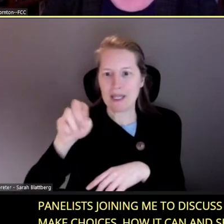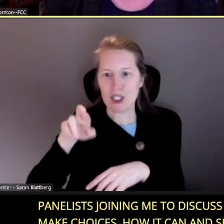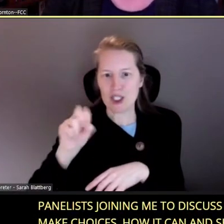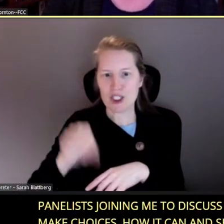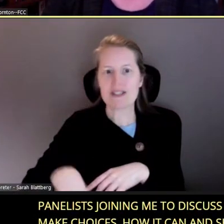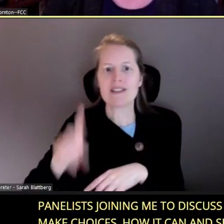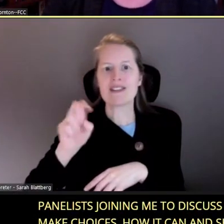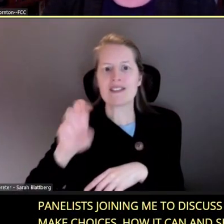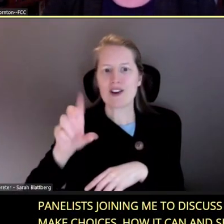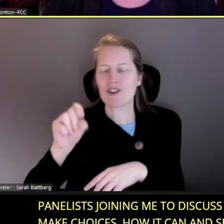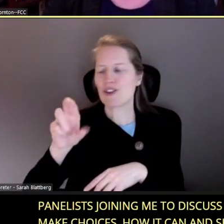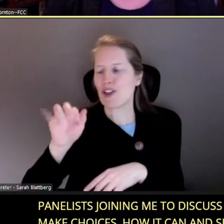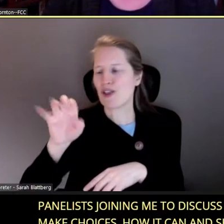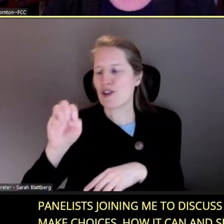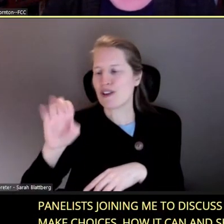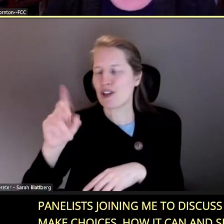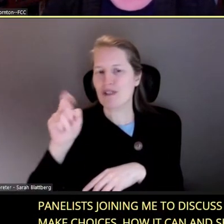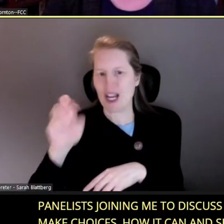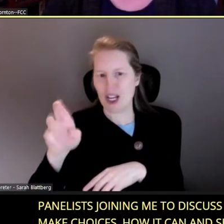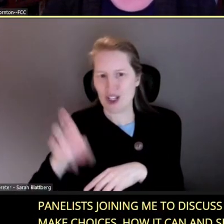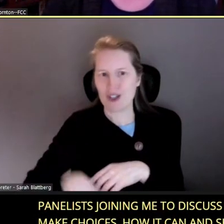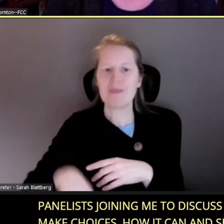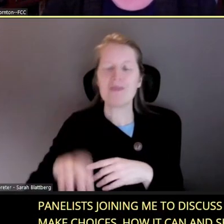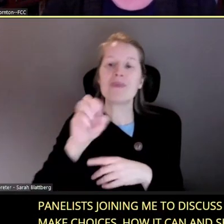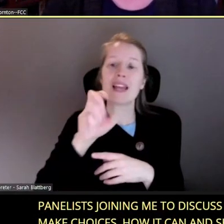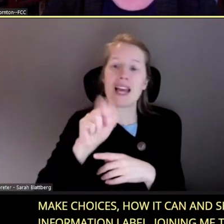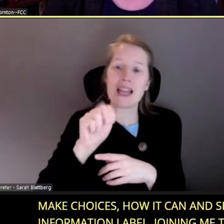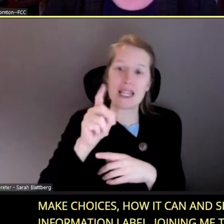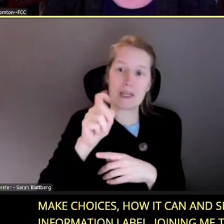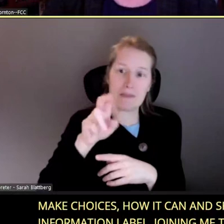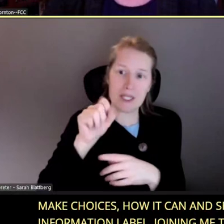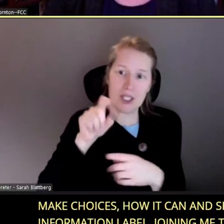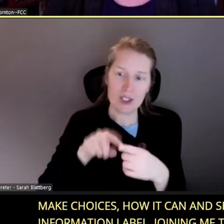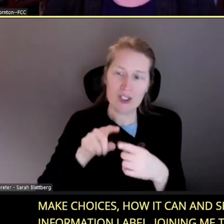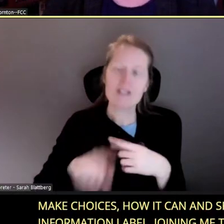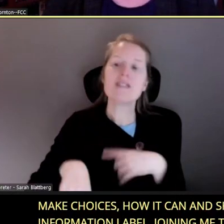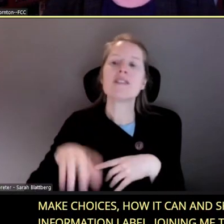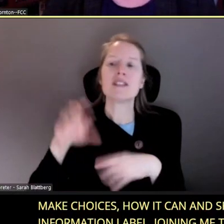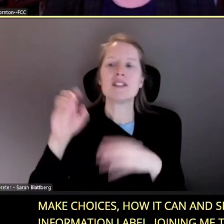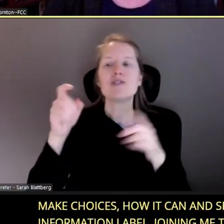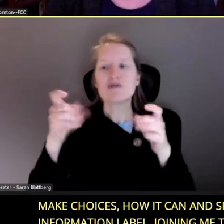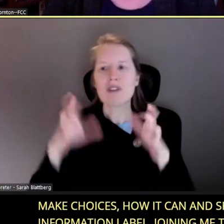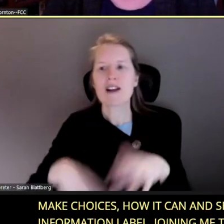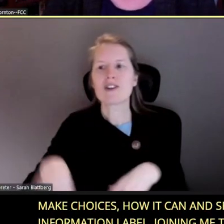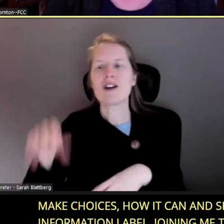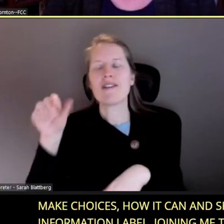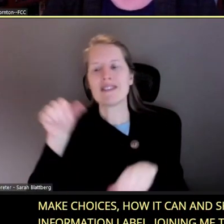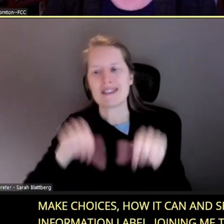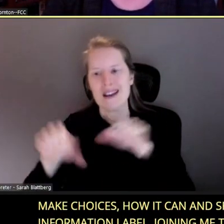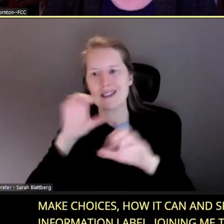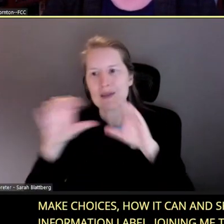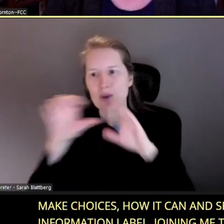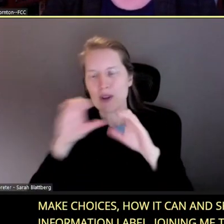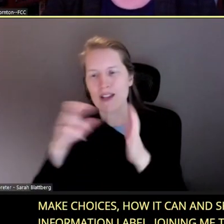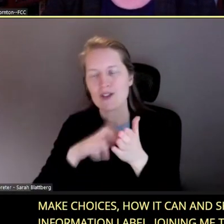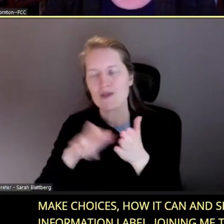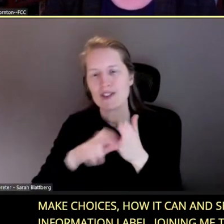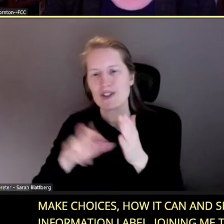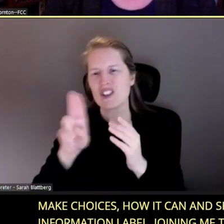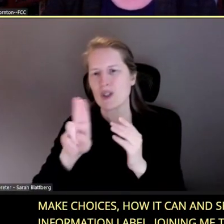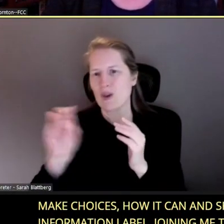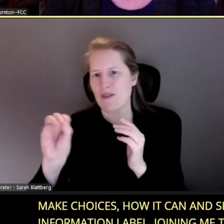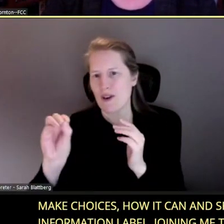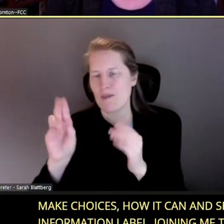Ellen Peters is the Philip H. Knight Chair and Director of the Center for Science Communication Research at the University of Oregon. She